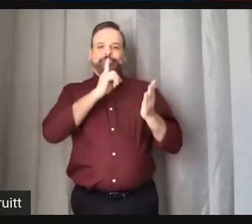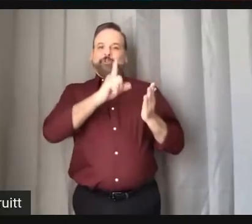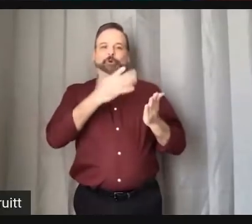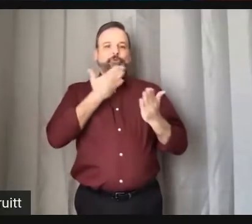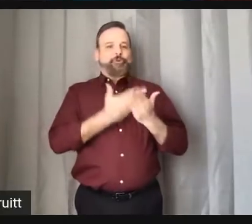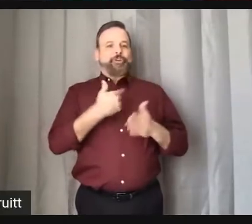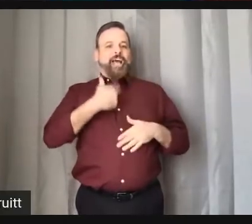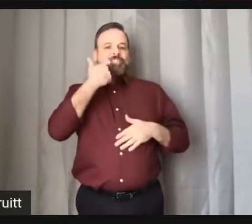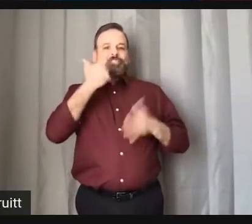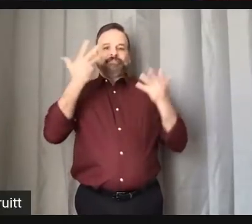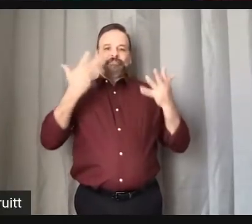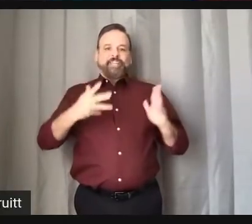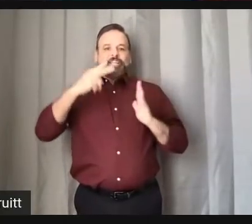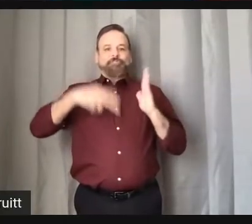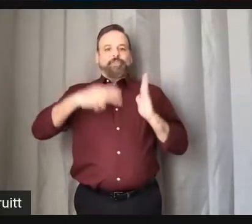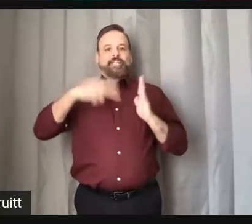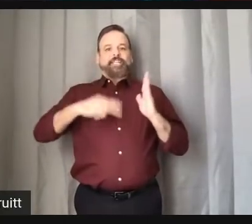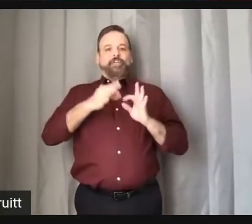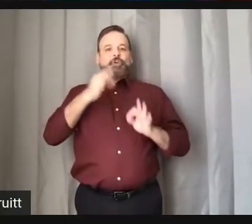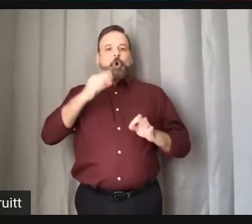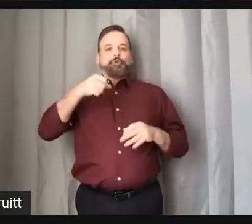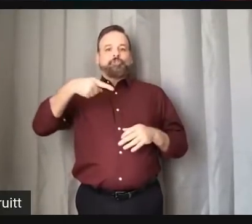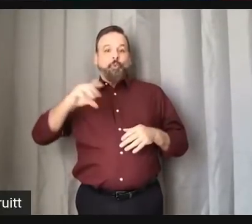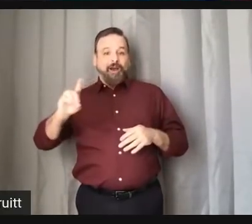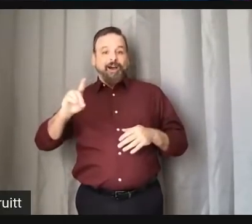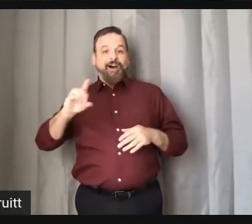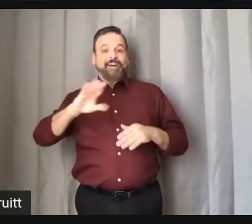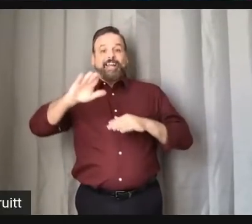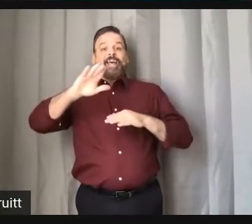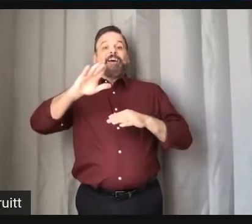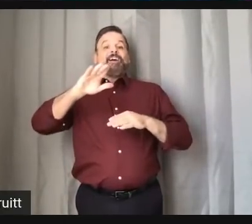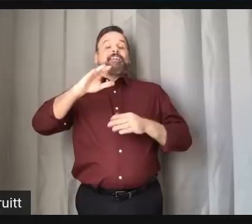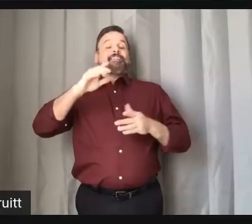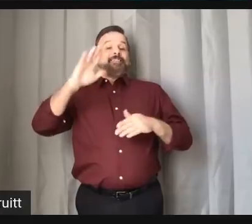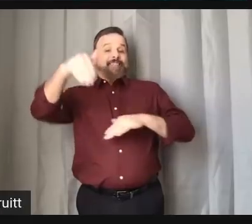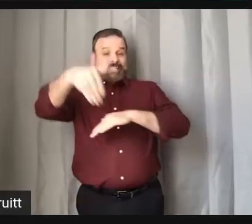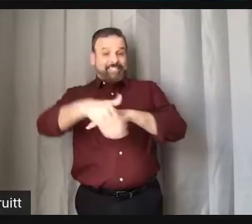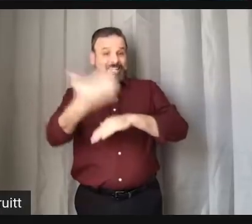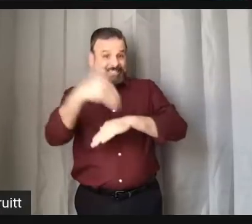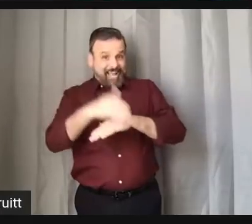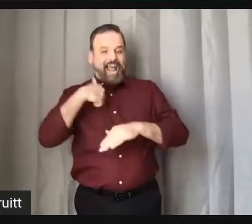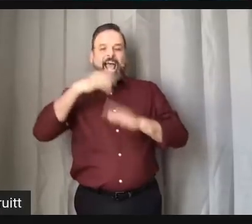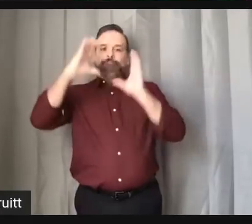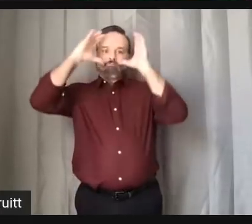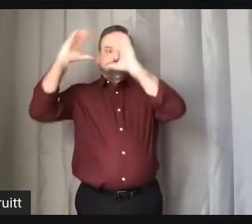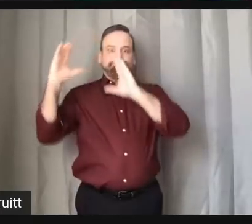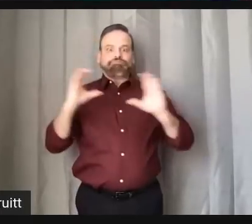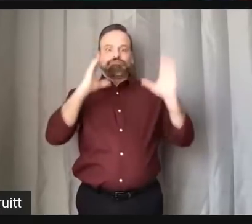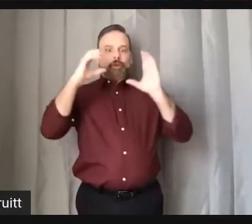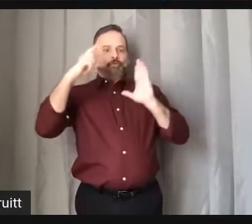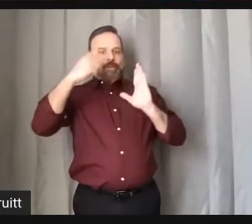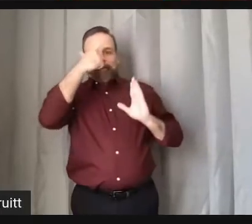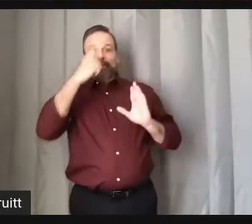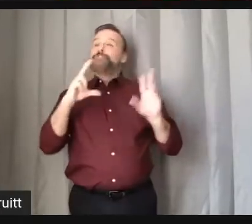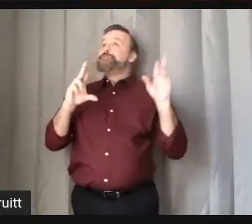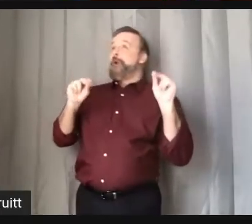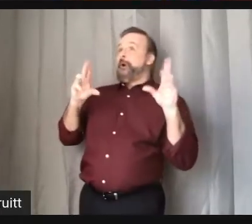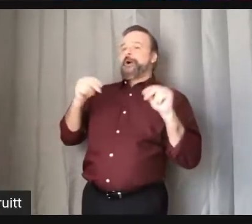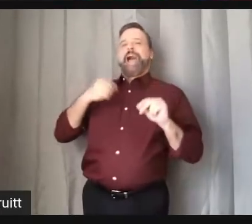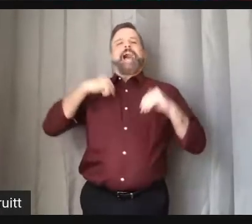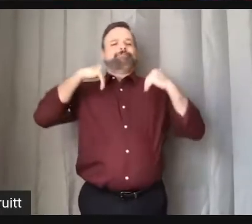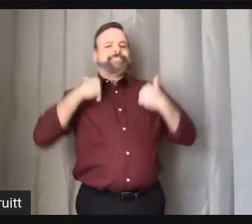just finished Ghost Squad last night. I stayed up all hours reading it because it's so good. I did. I'm tired because of